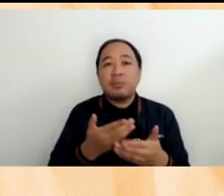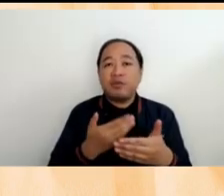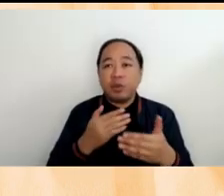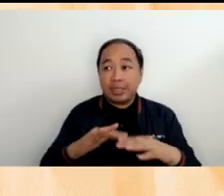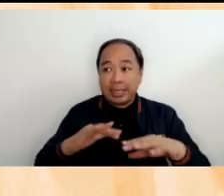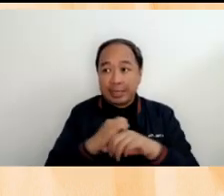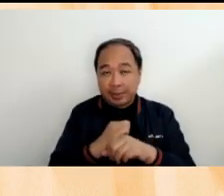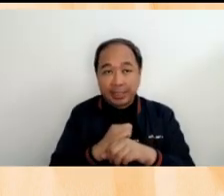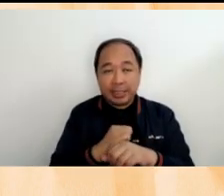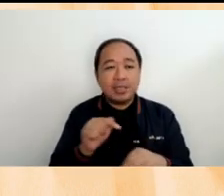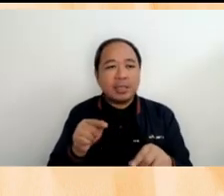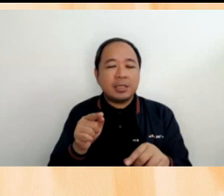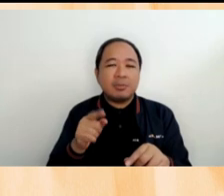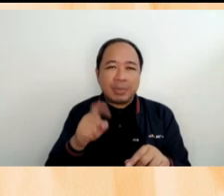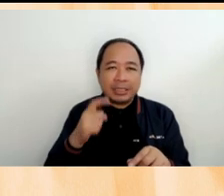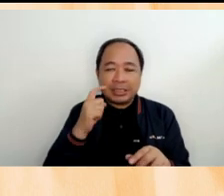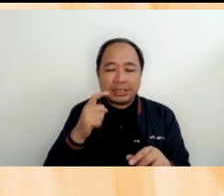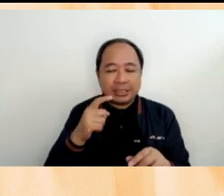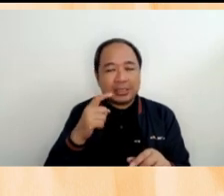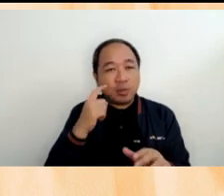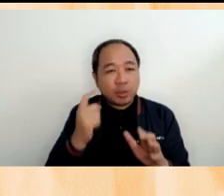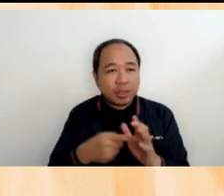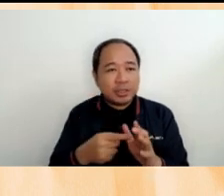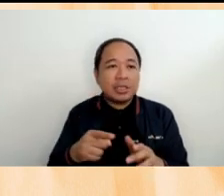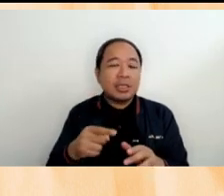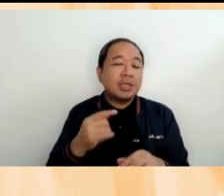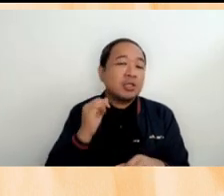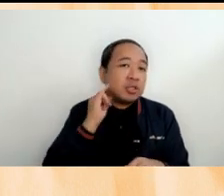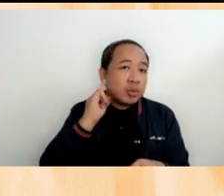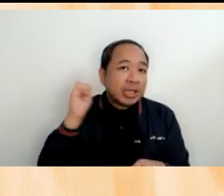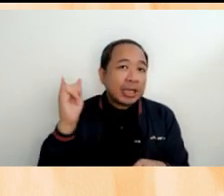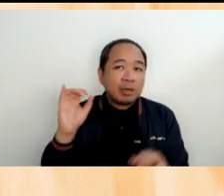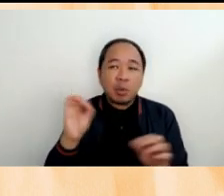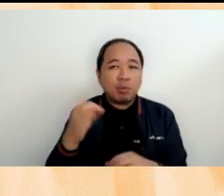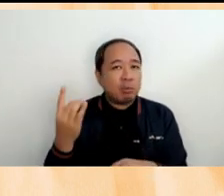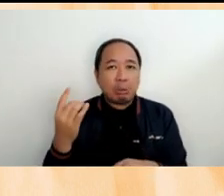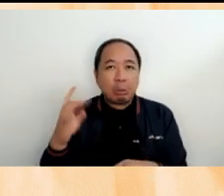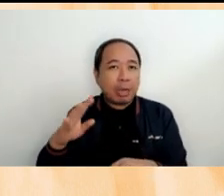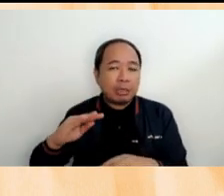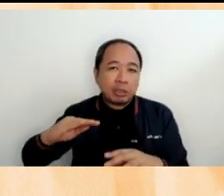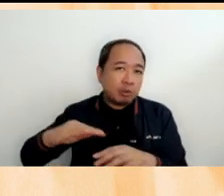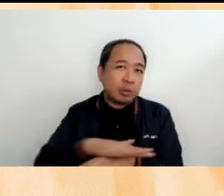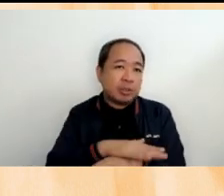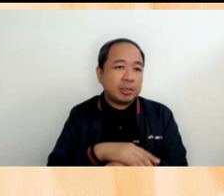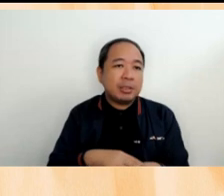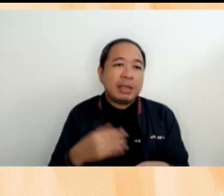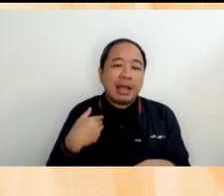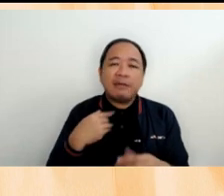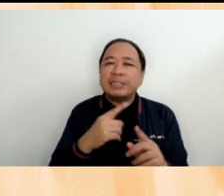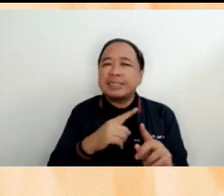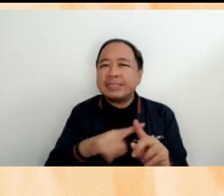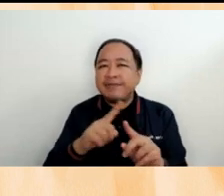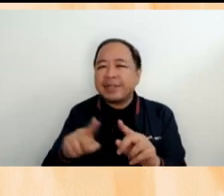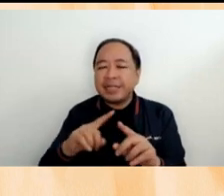likelihood of suicide. Not all who are at risk of suicide will show warning signs, and